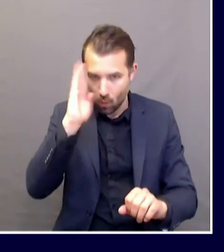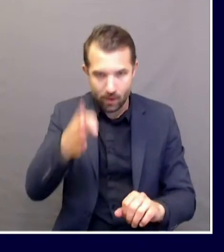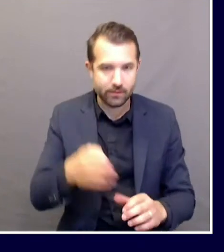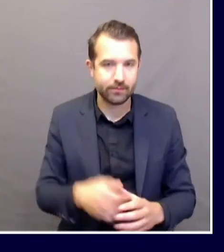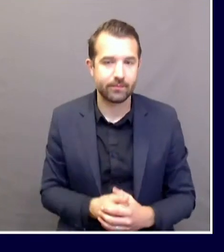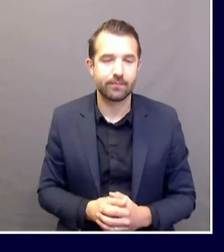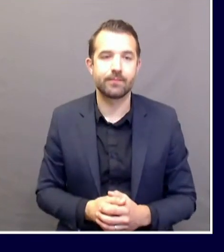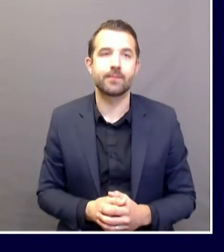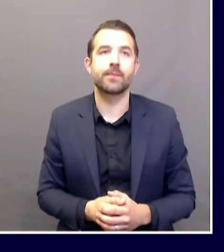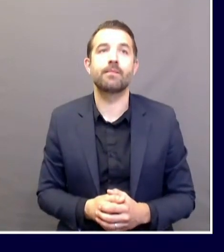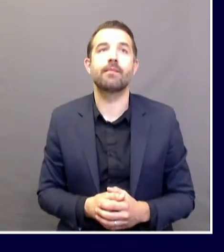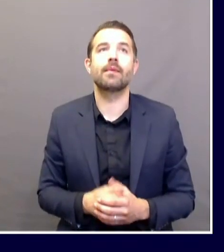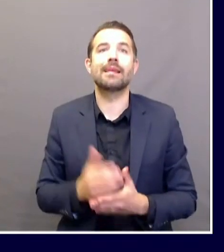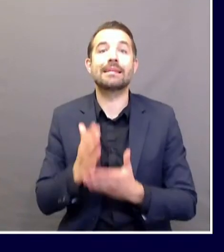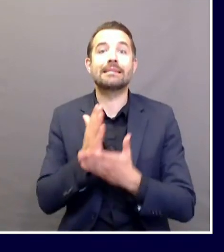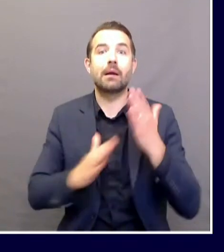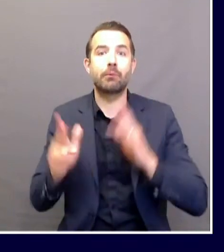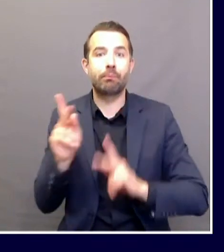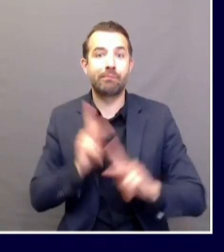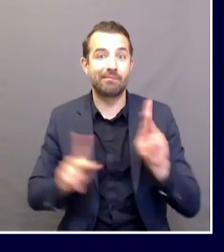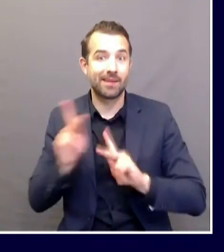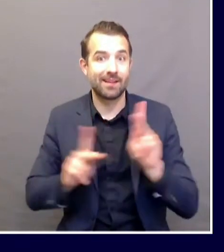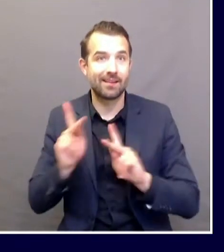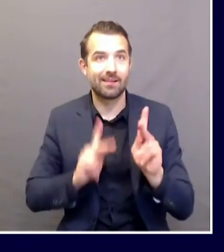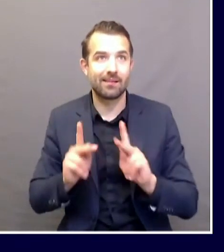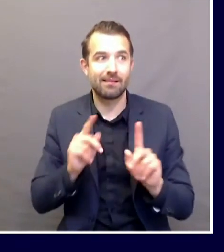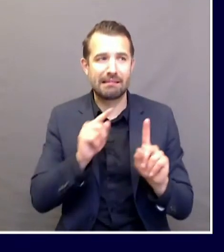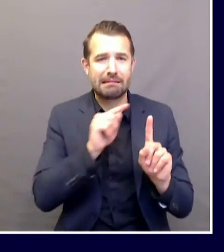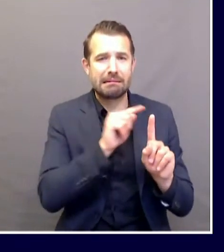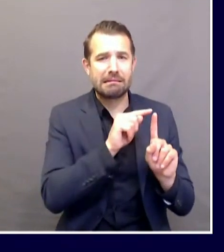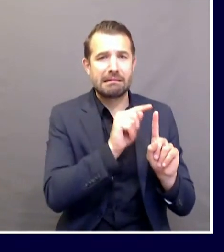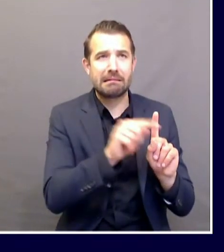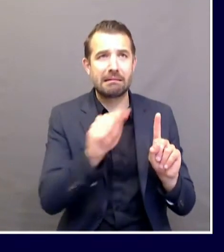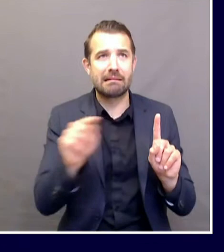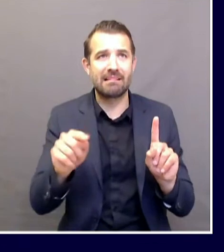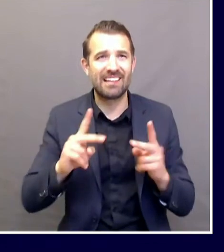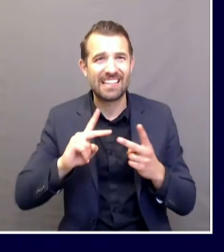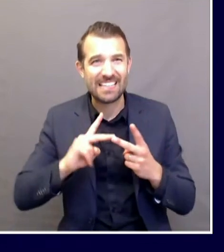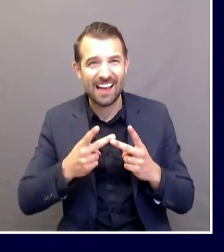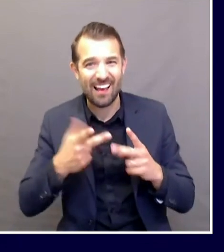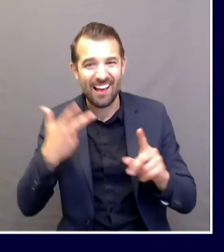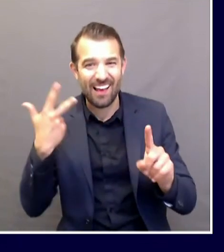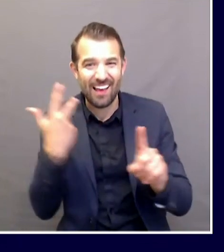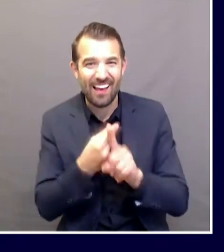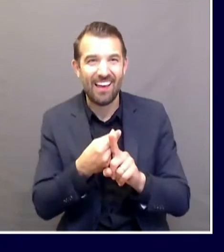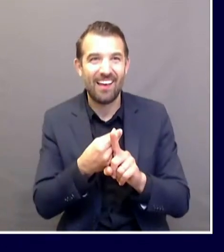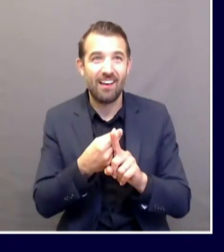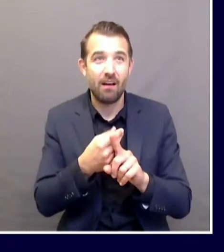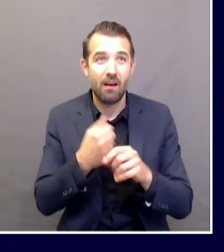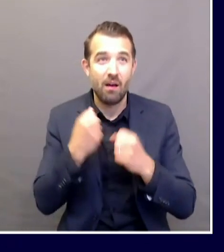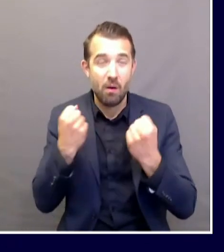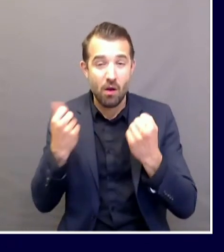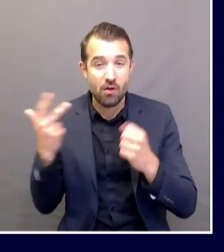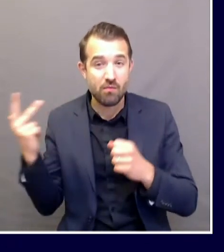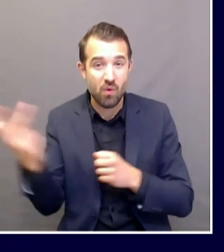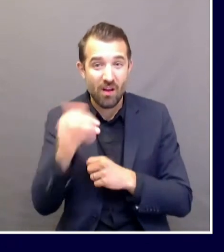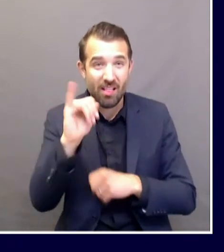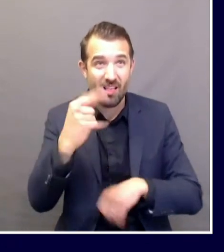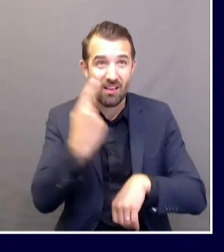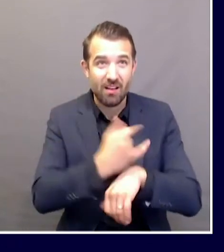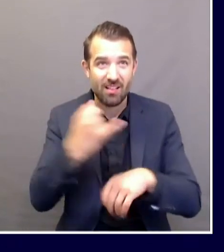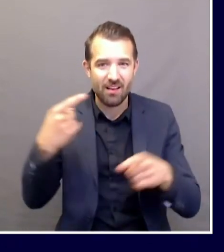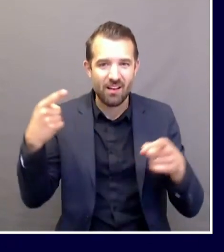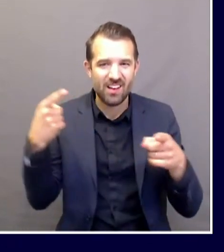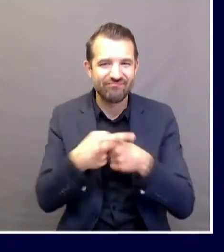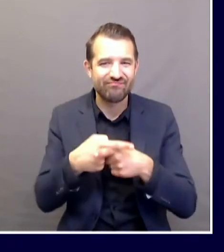at that time doesn't work. If that doesn't work for you, you have the option of going to another vaccination site for your second